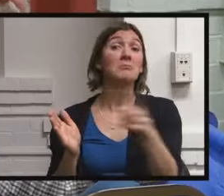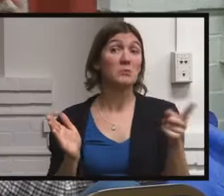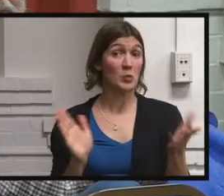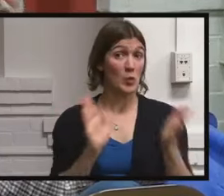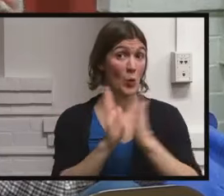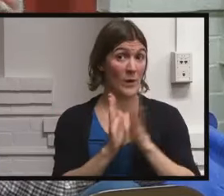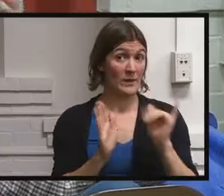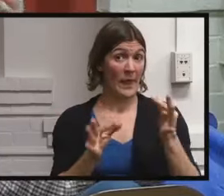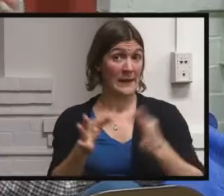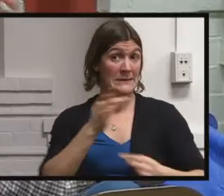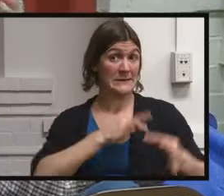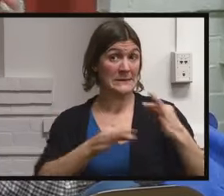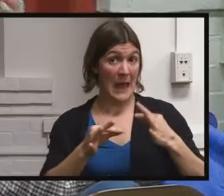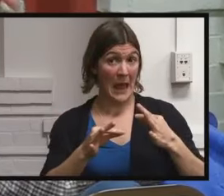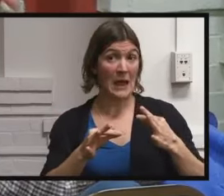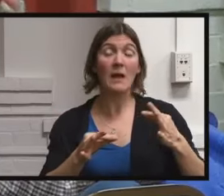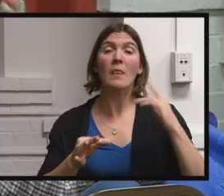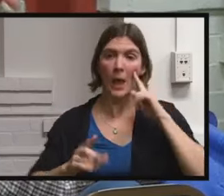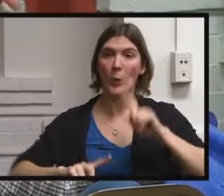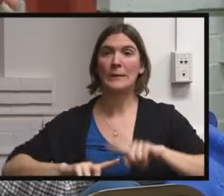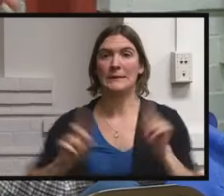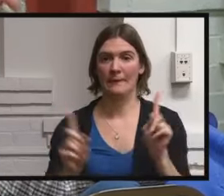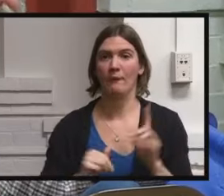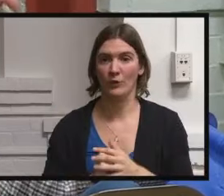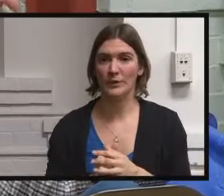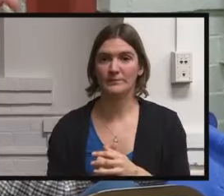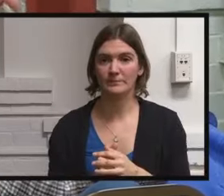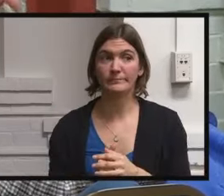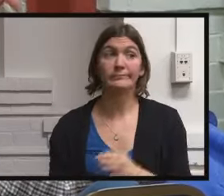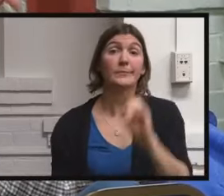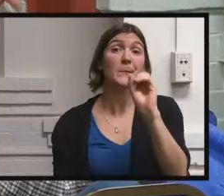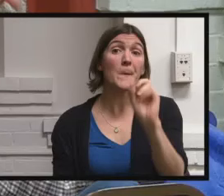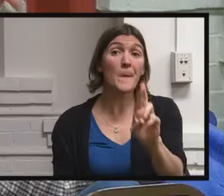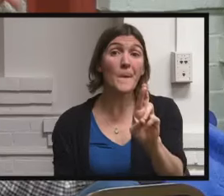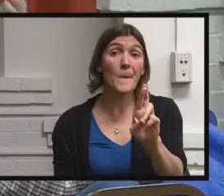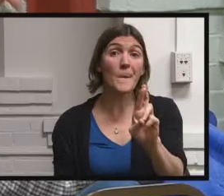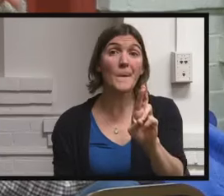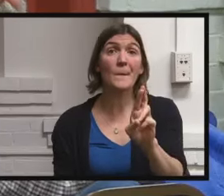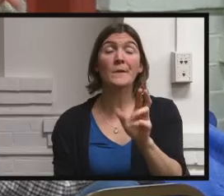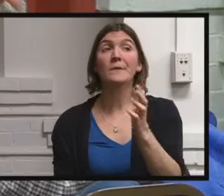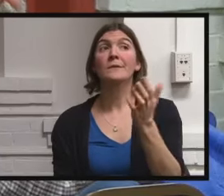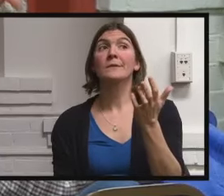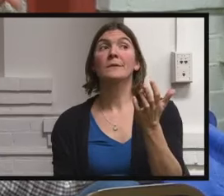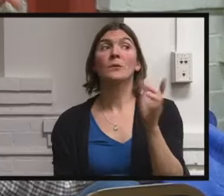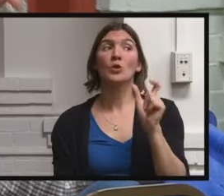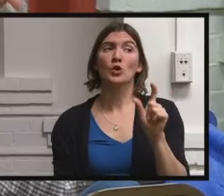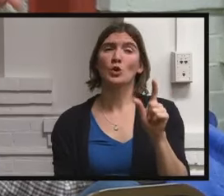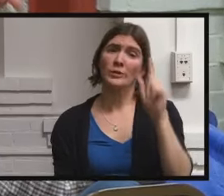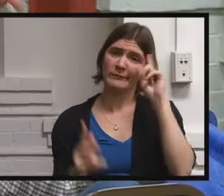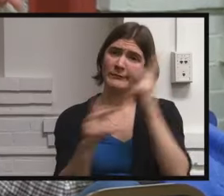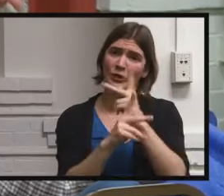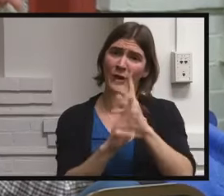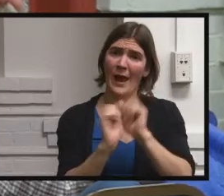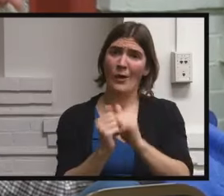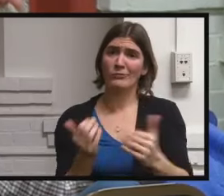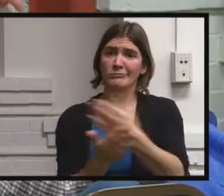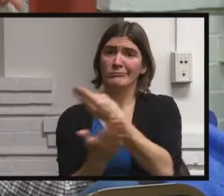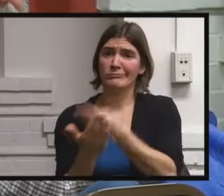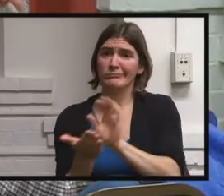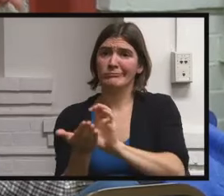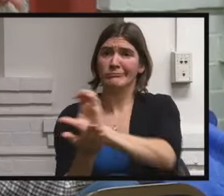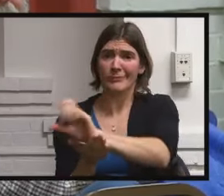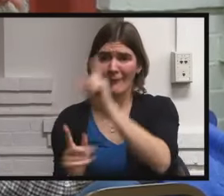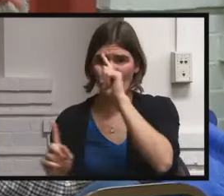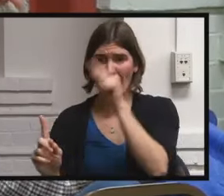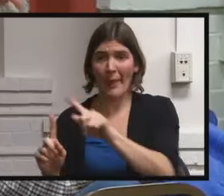requested that, that would be a significant change. Or there are other methods of raising money for solid